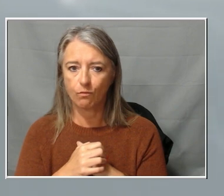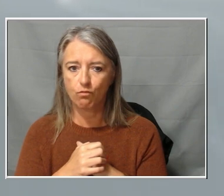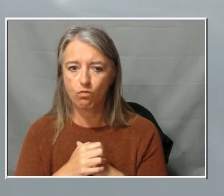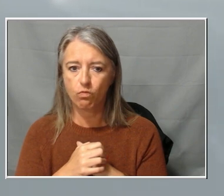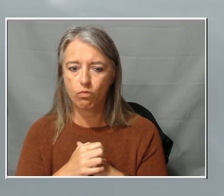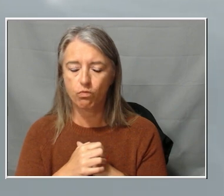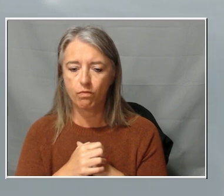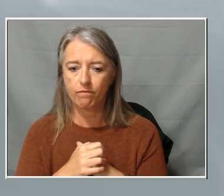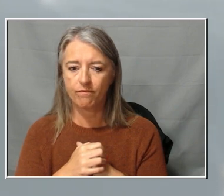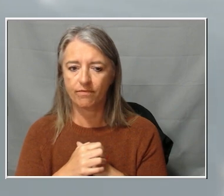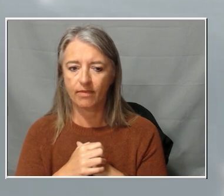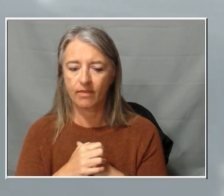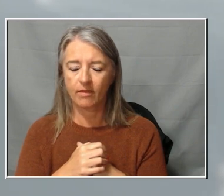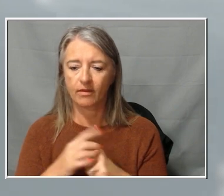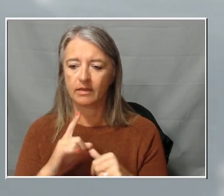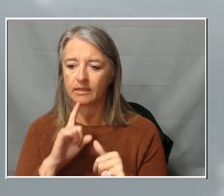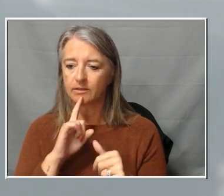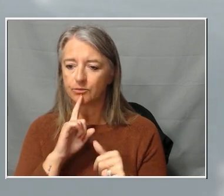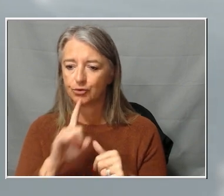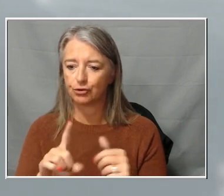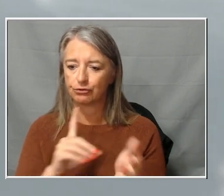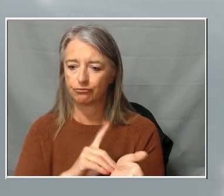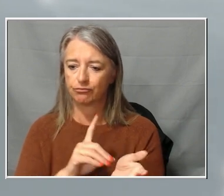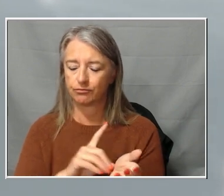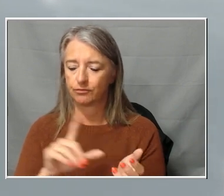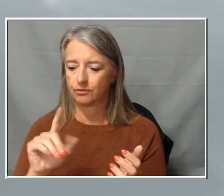I'm sure that Dr. Twardowski can.